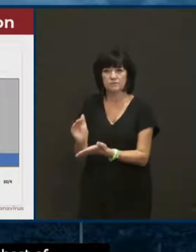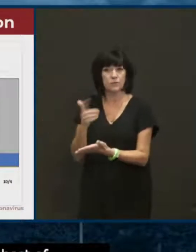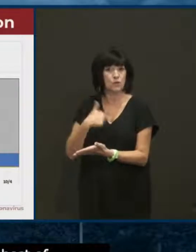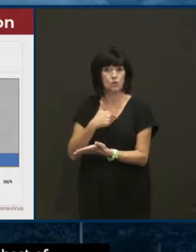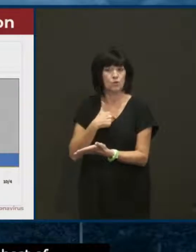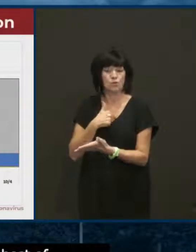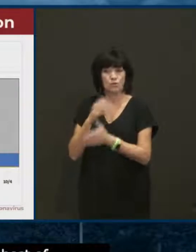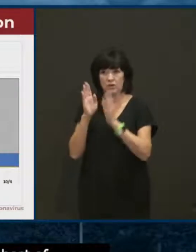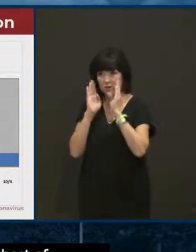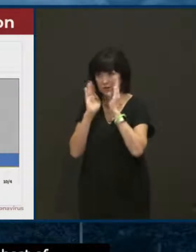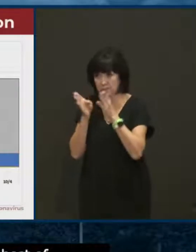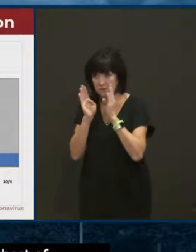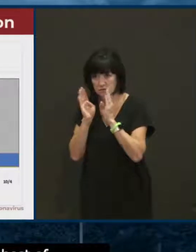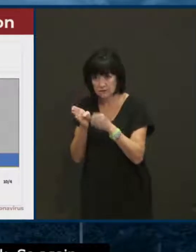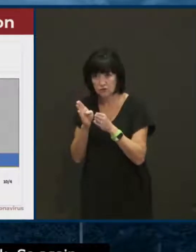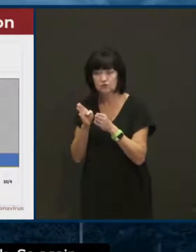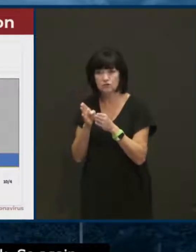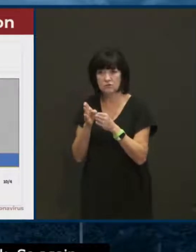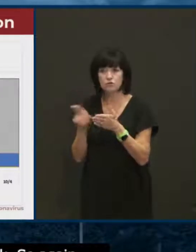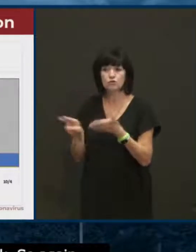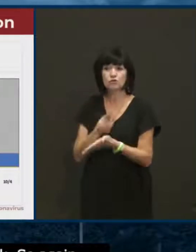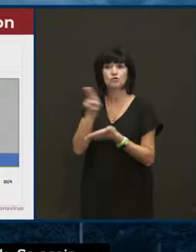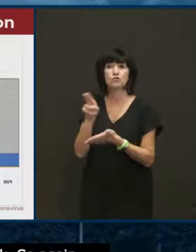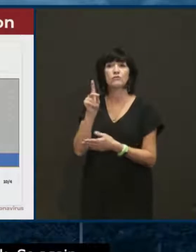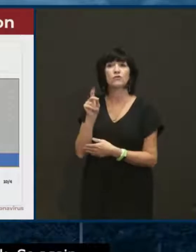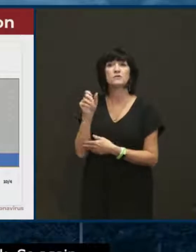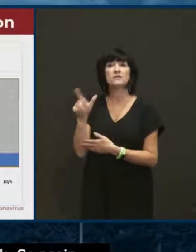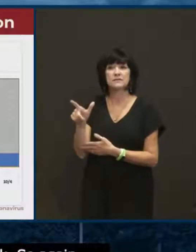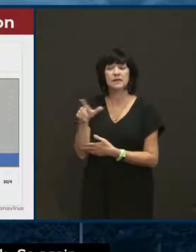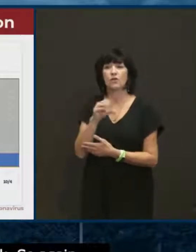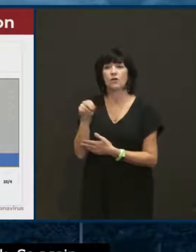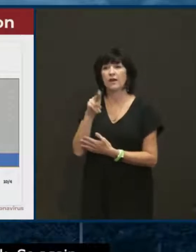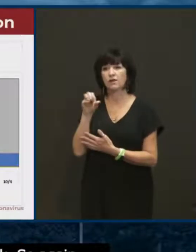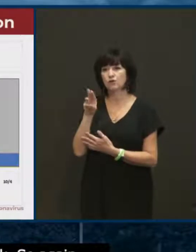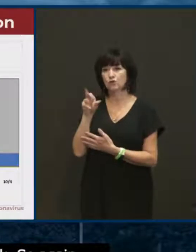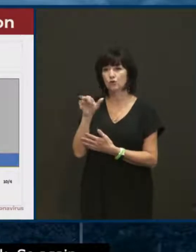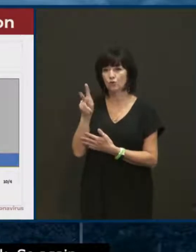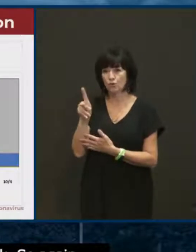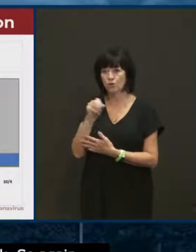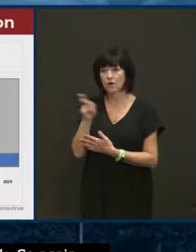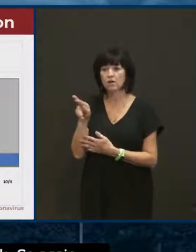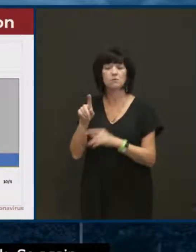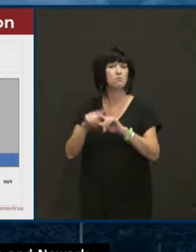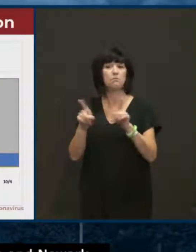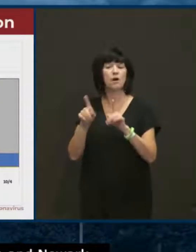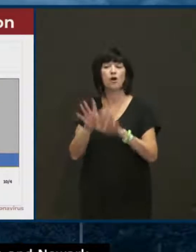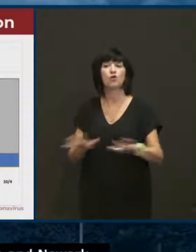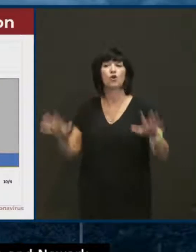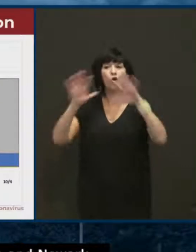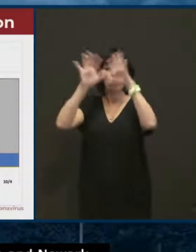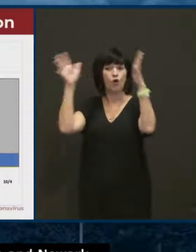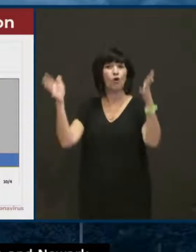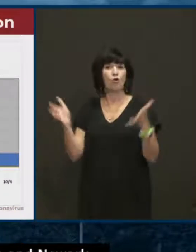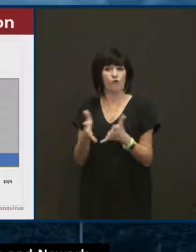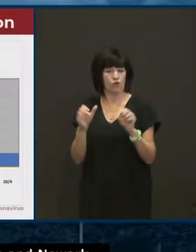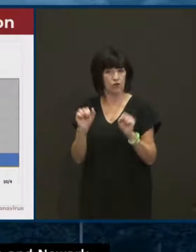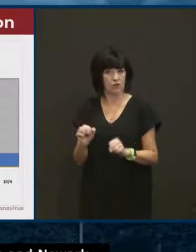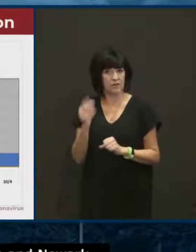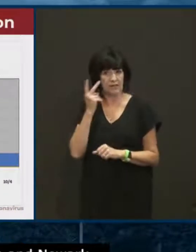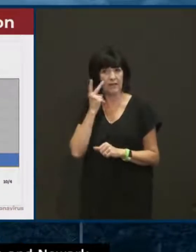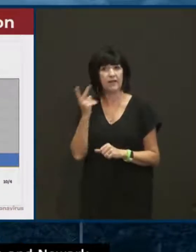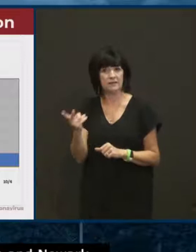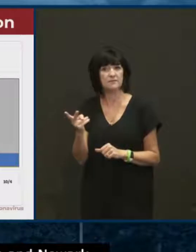attention to University of Delaware and Newark, but overall, you can see that